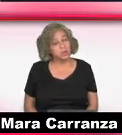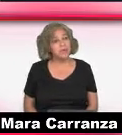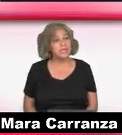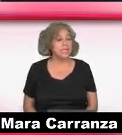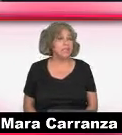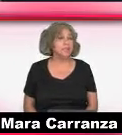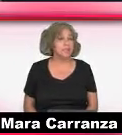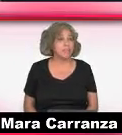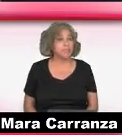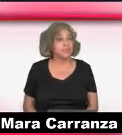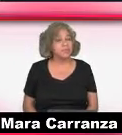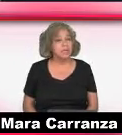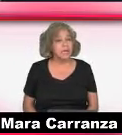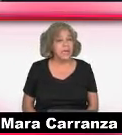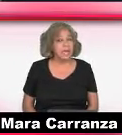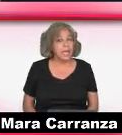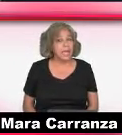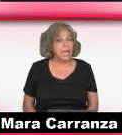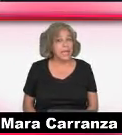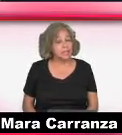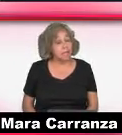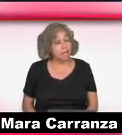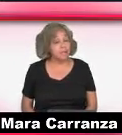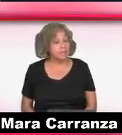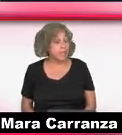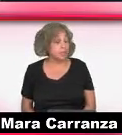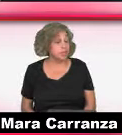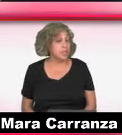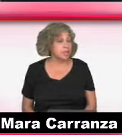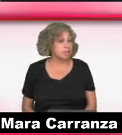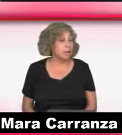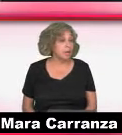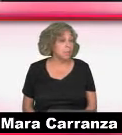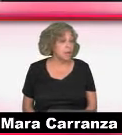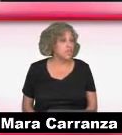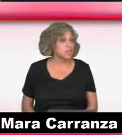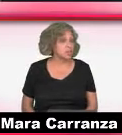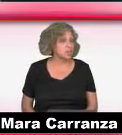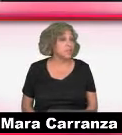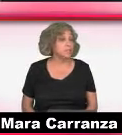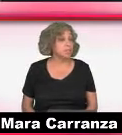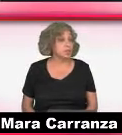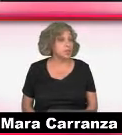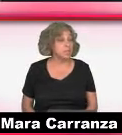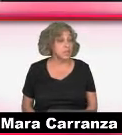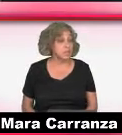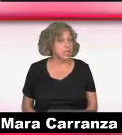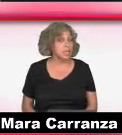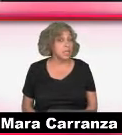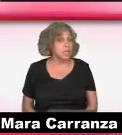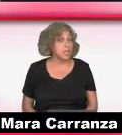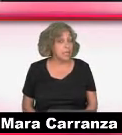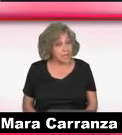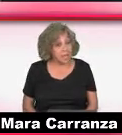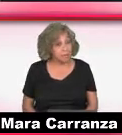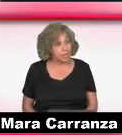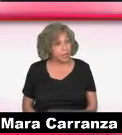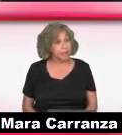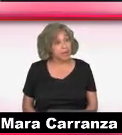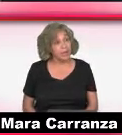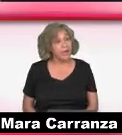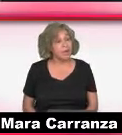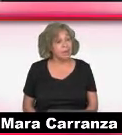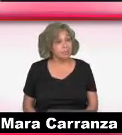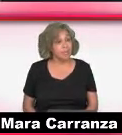they weren't protecting the people, and a lot of them actually were actually the ones doing the